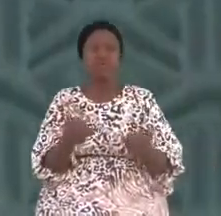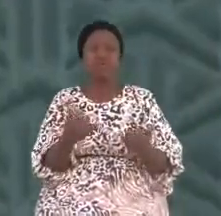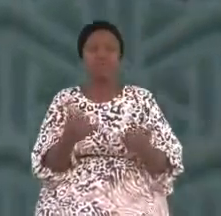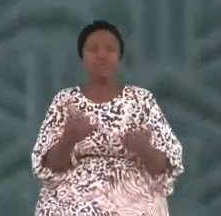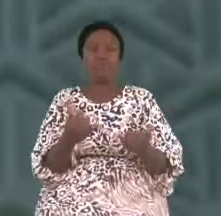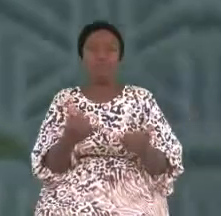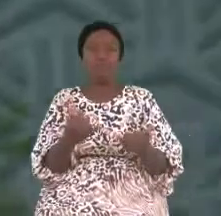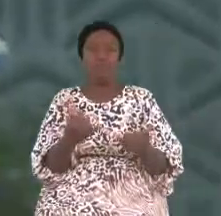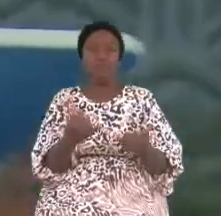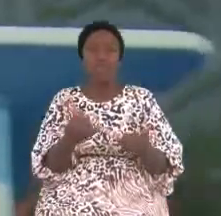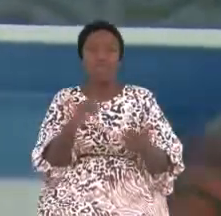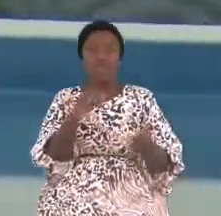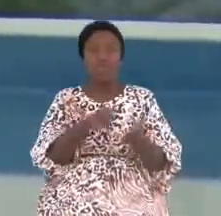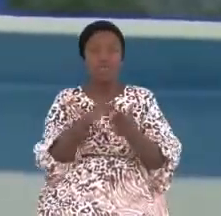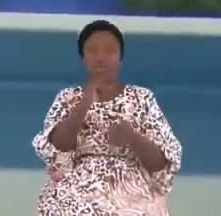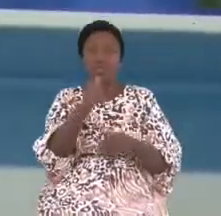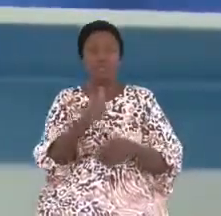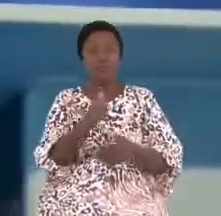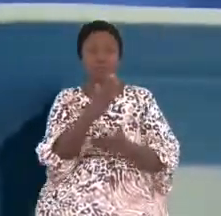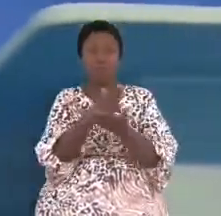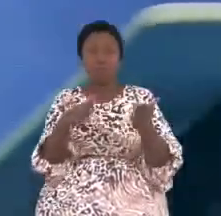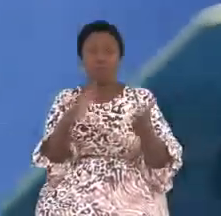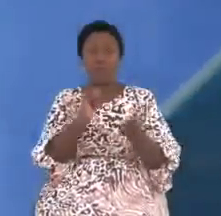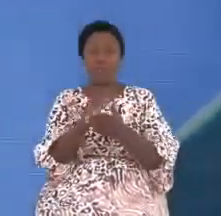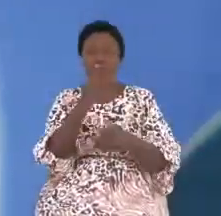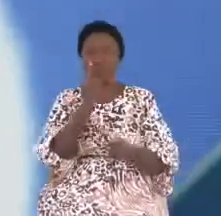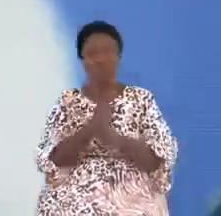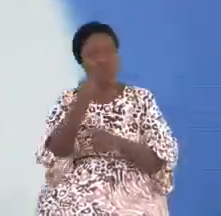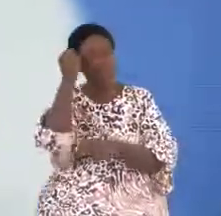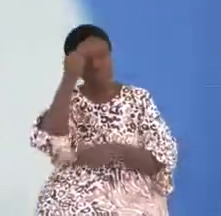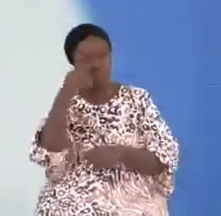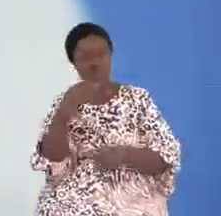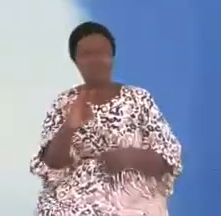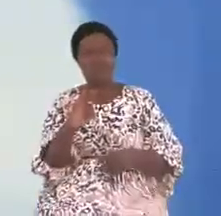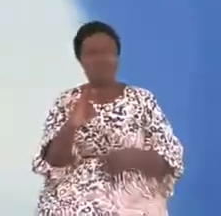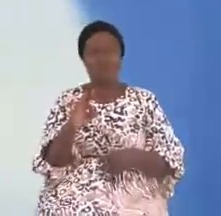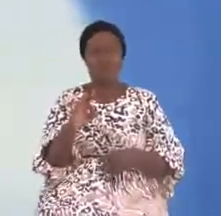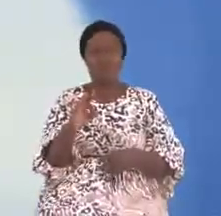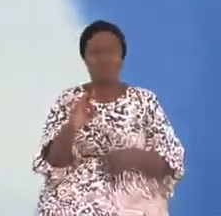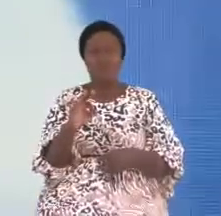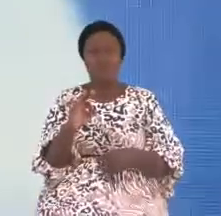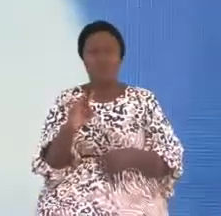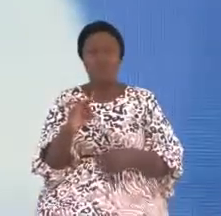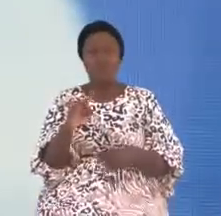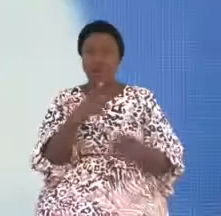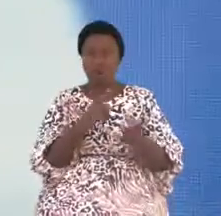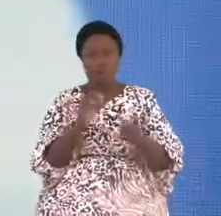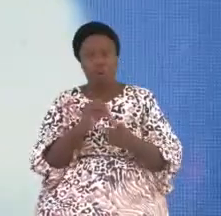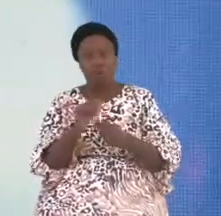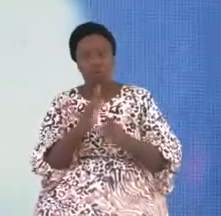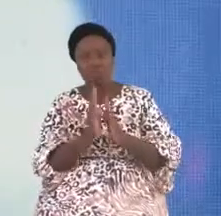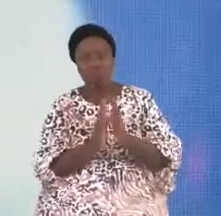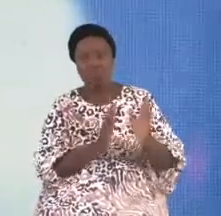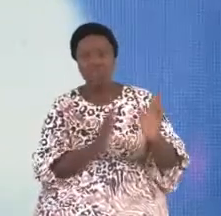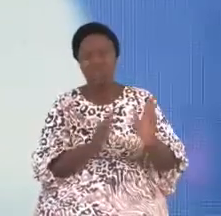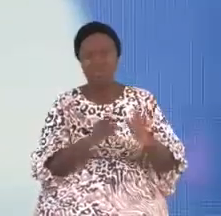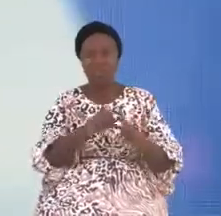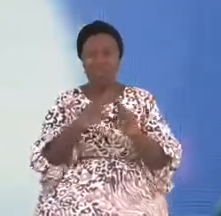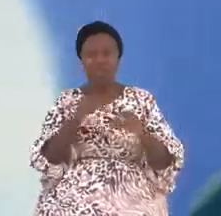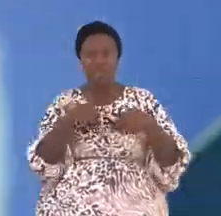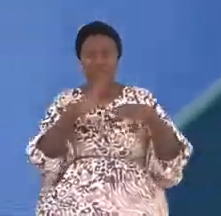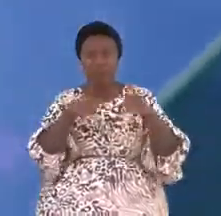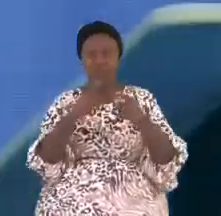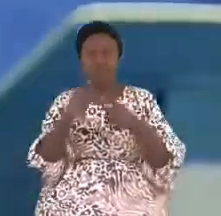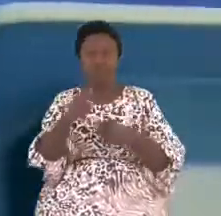it's not something he's still proposing he's still thinking of is still planning is giving you already